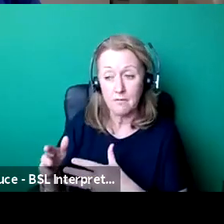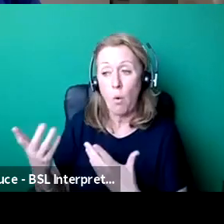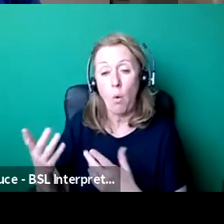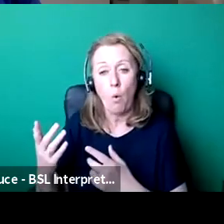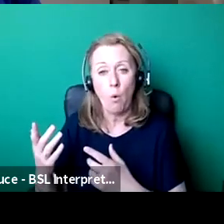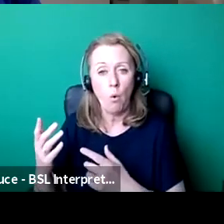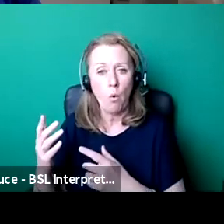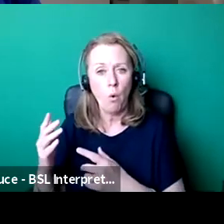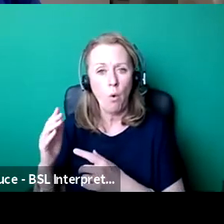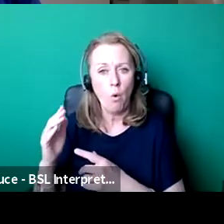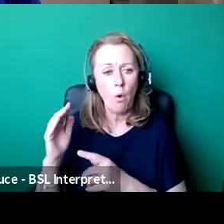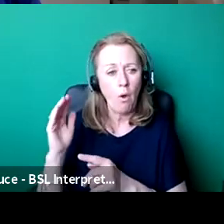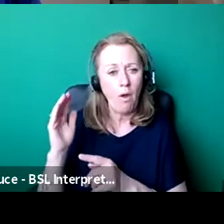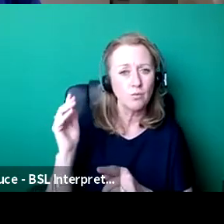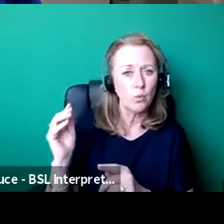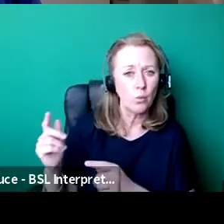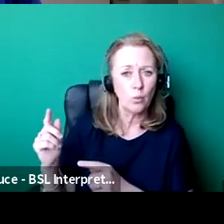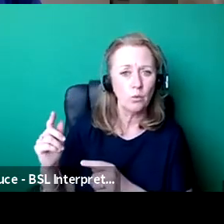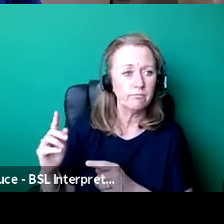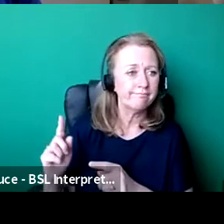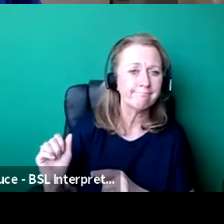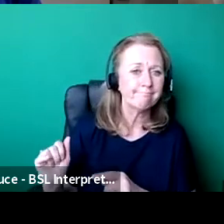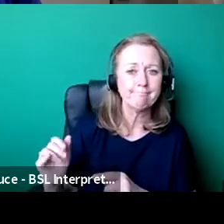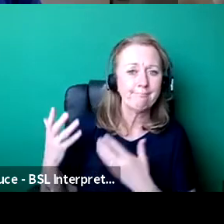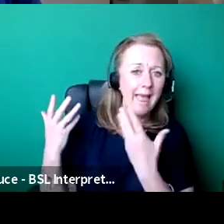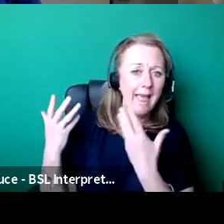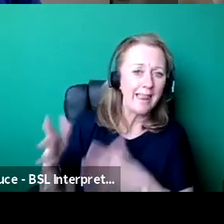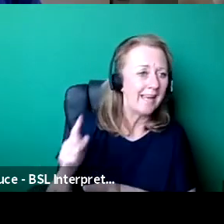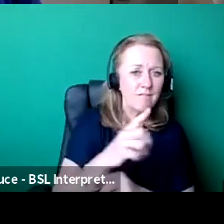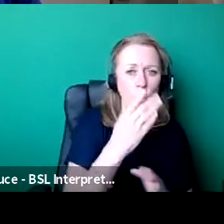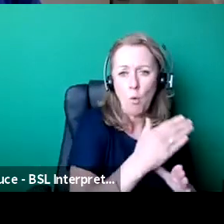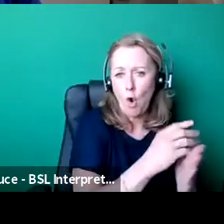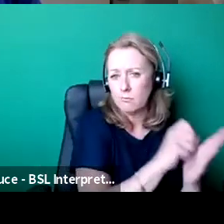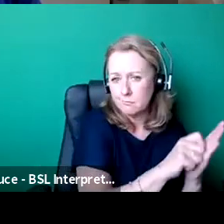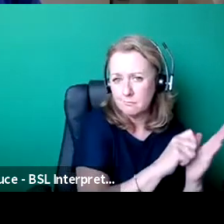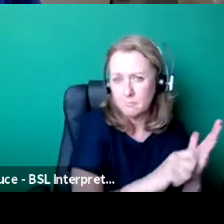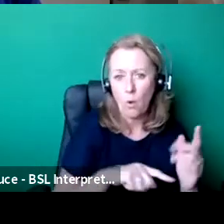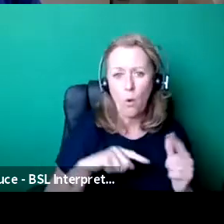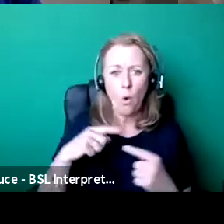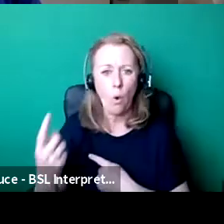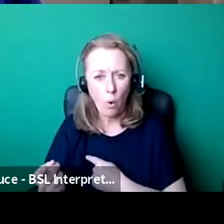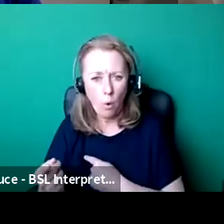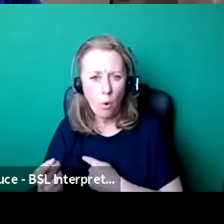are still inside, but they try to avoid the important topics, human rights,